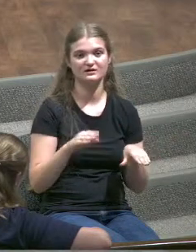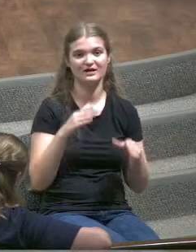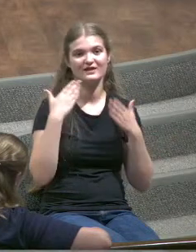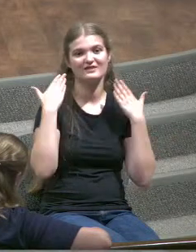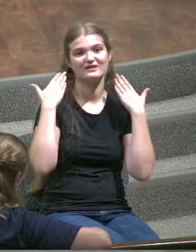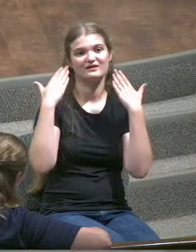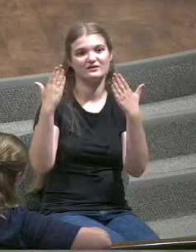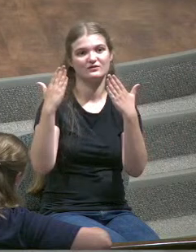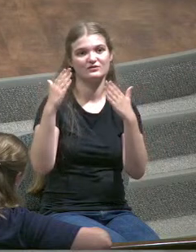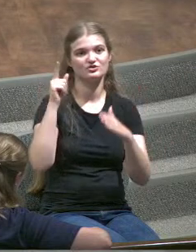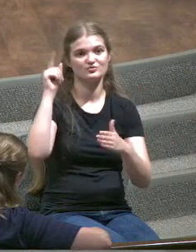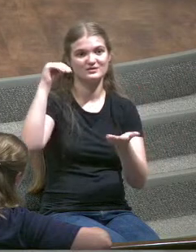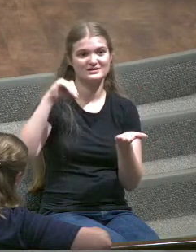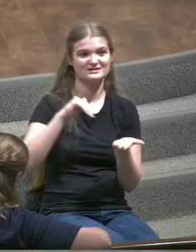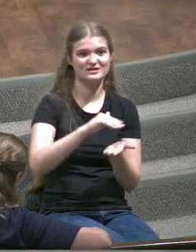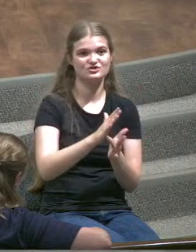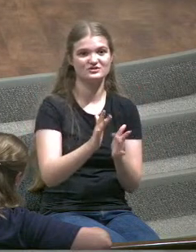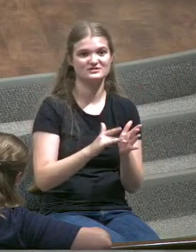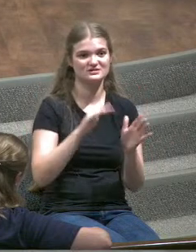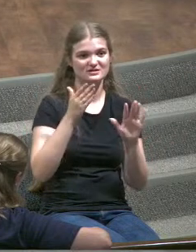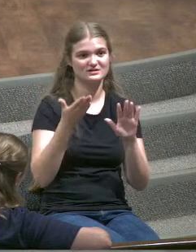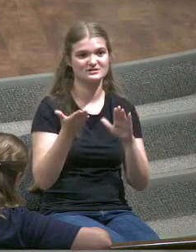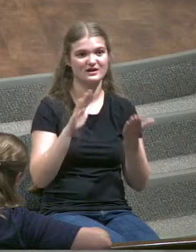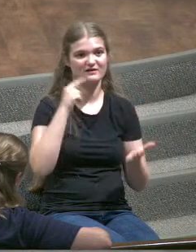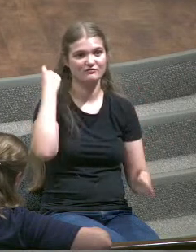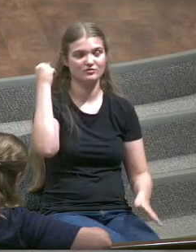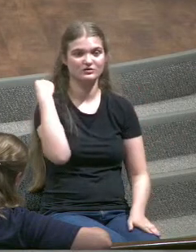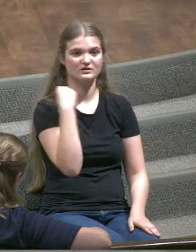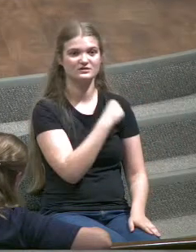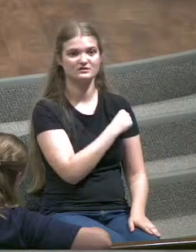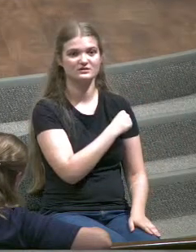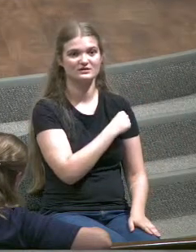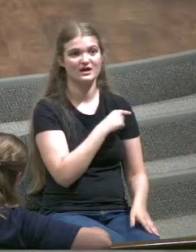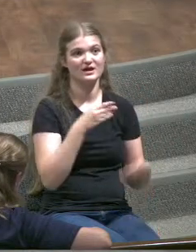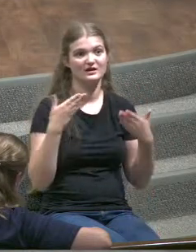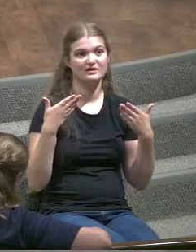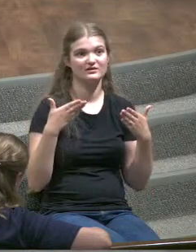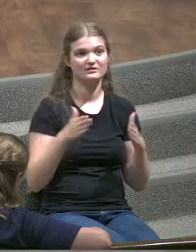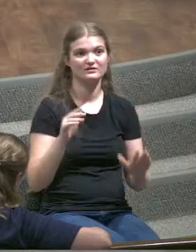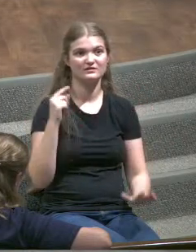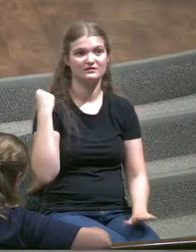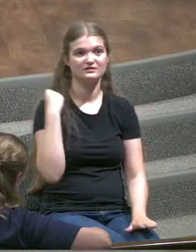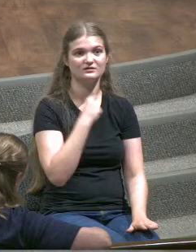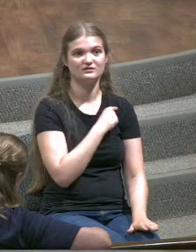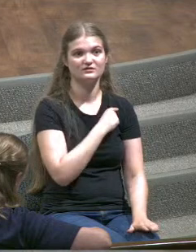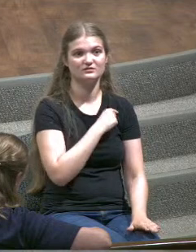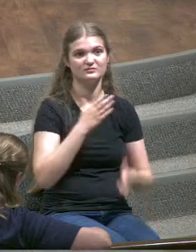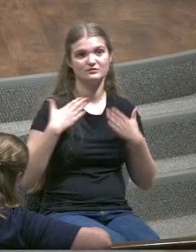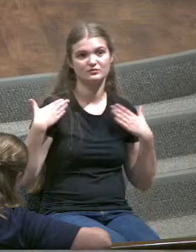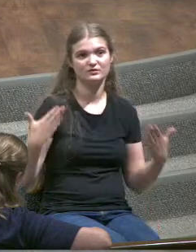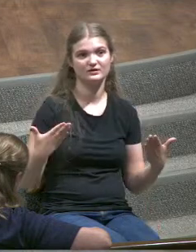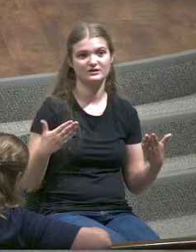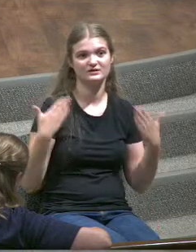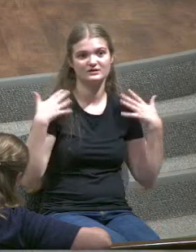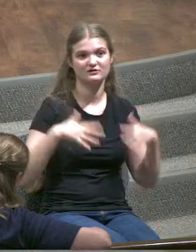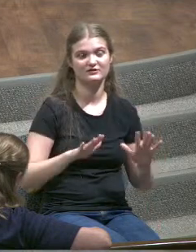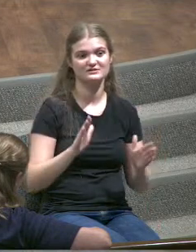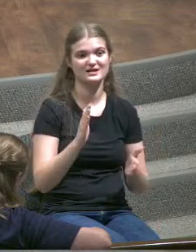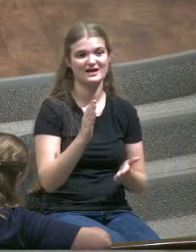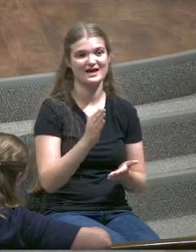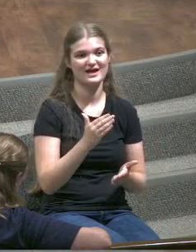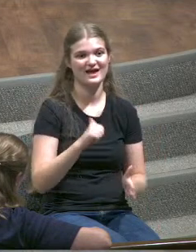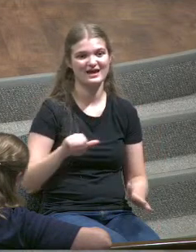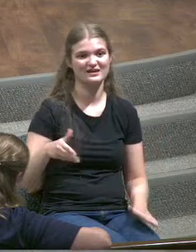so much that You sent Him to die for us. And Father, may we be willing to give up